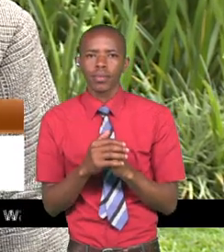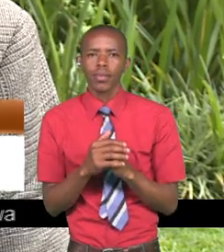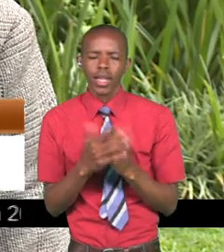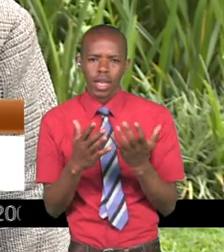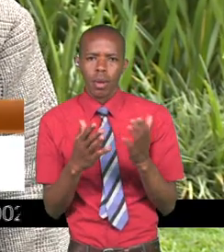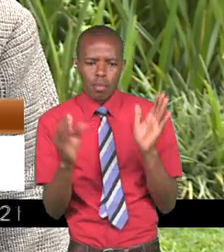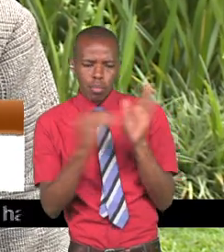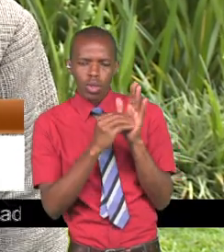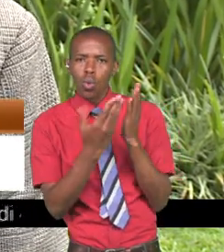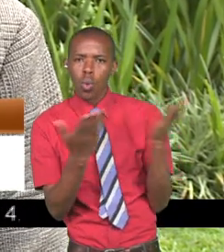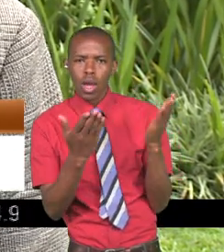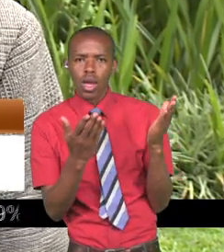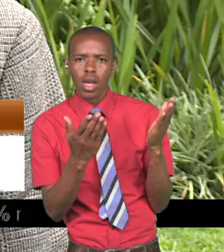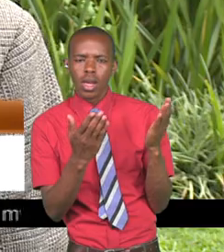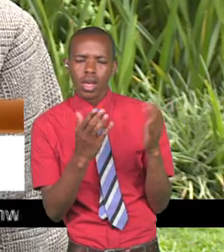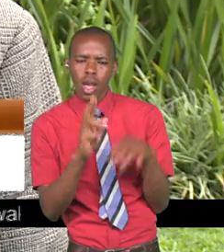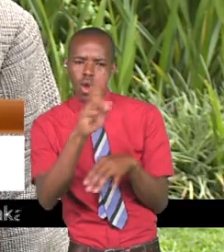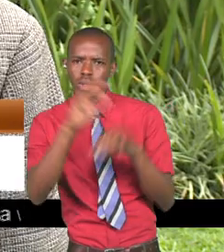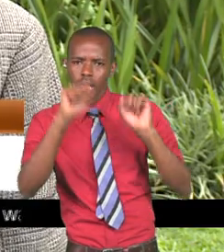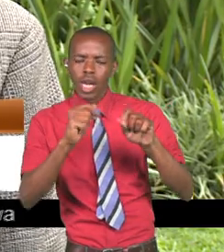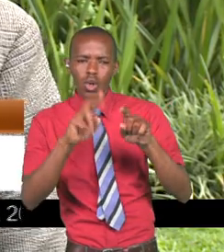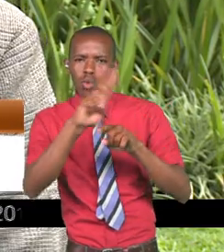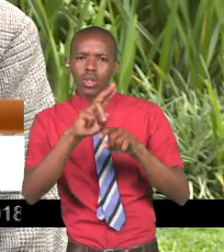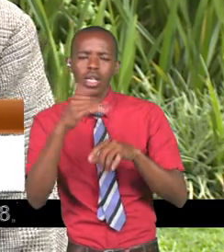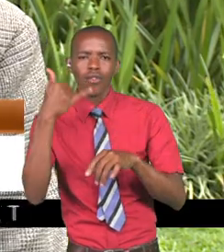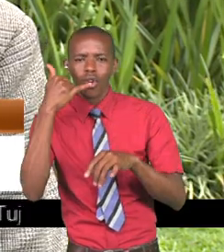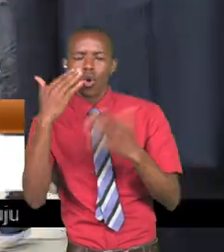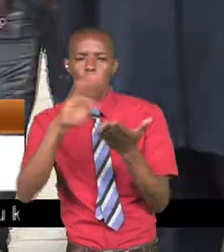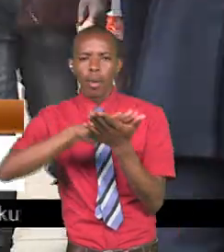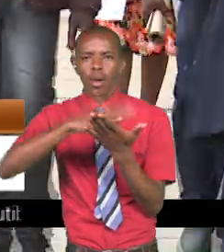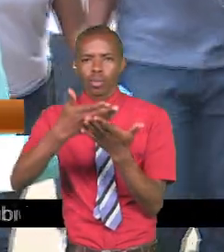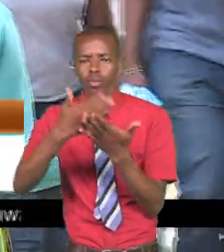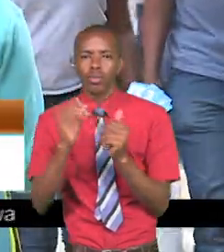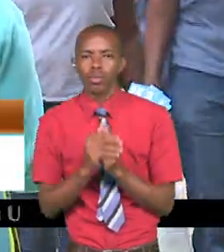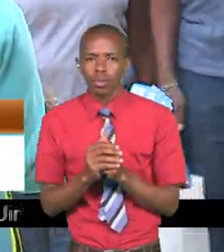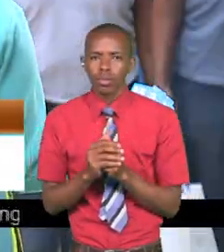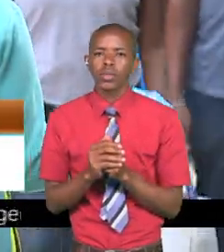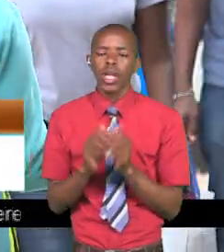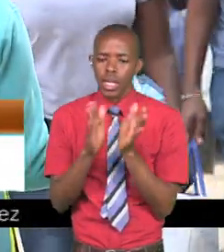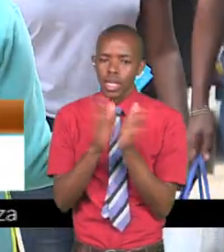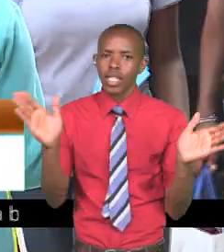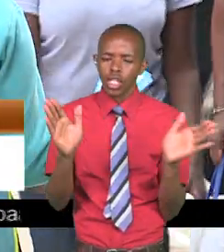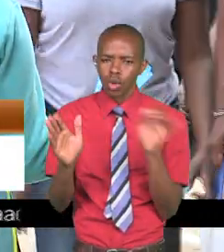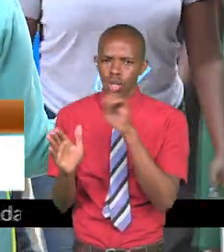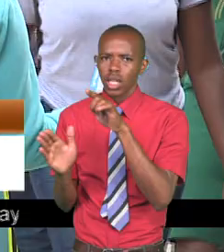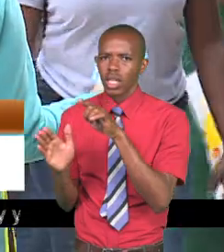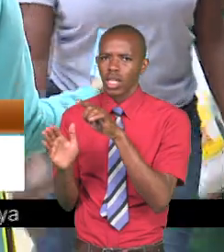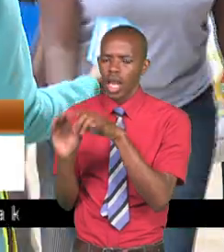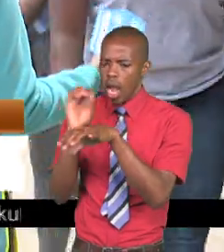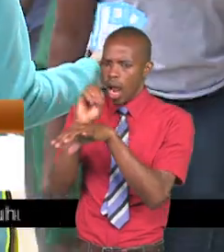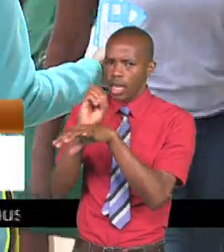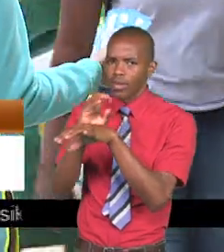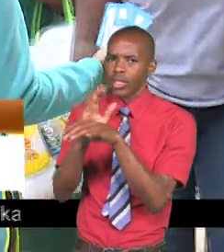a place where it can be consumed using a phone or a laptop. Kwa ujumla, Jerry ana ushauri mfupi kwa